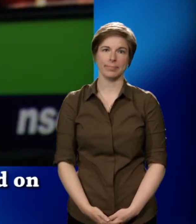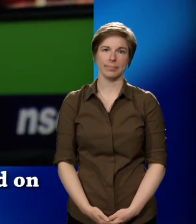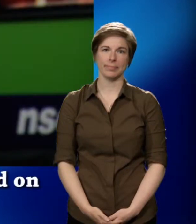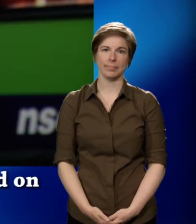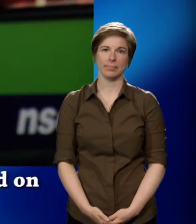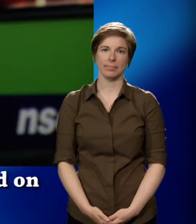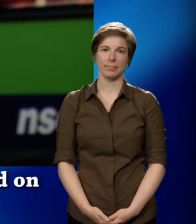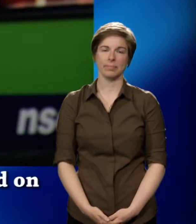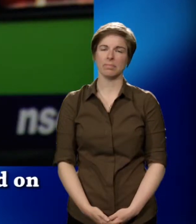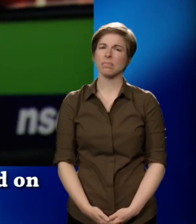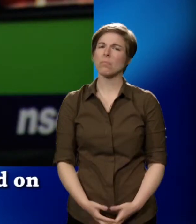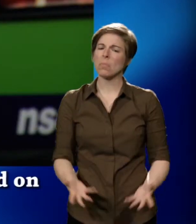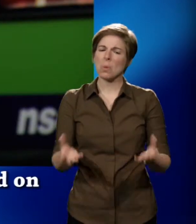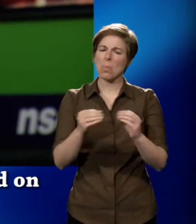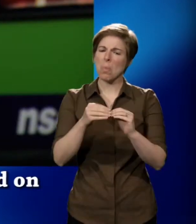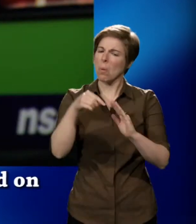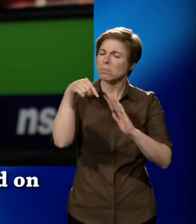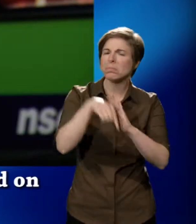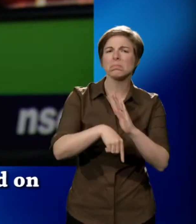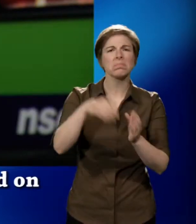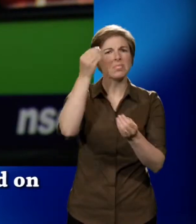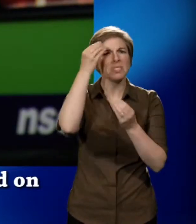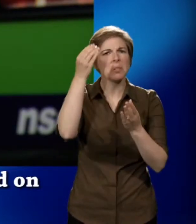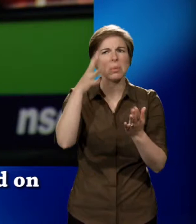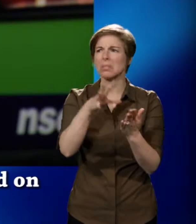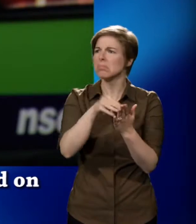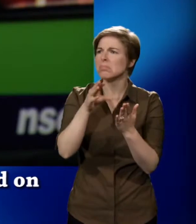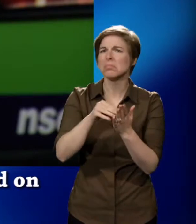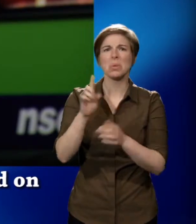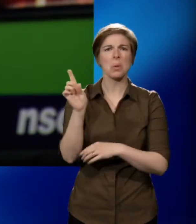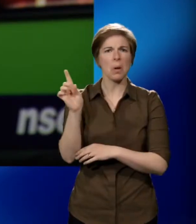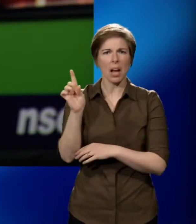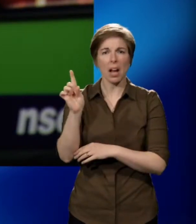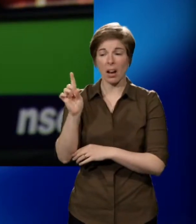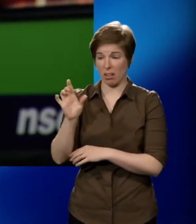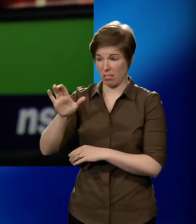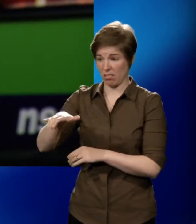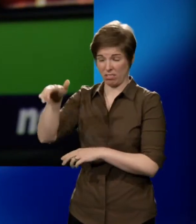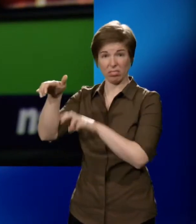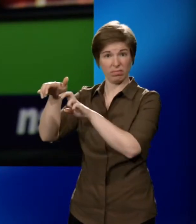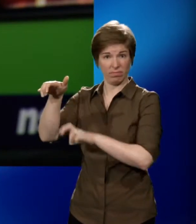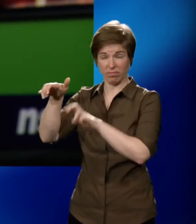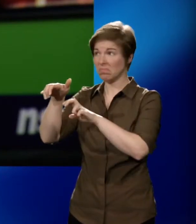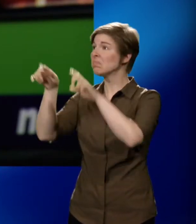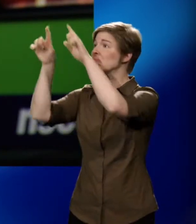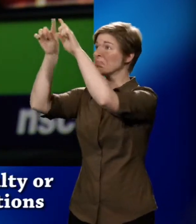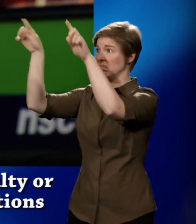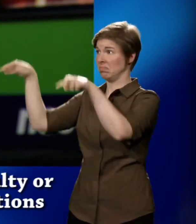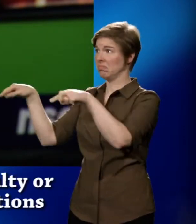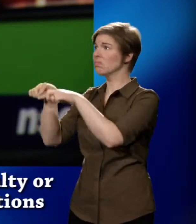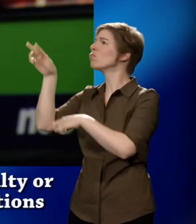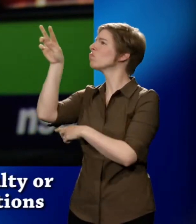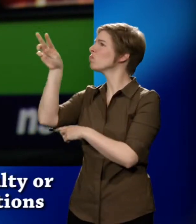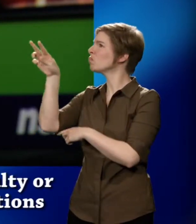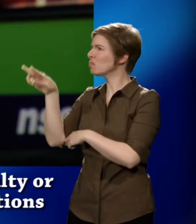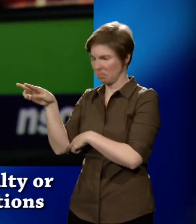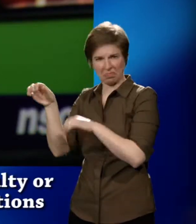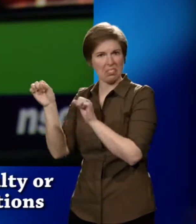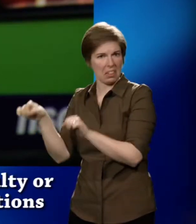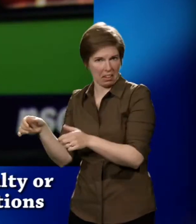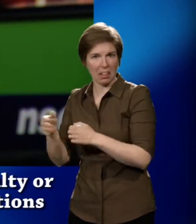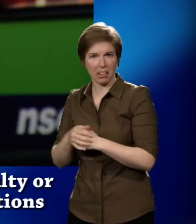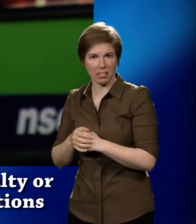People can find information posted on safety information stations, near the pull stations. Also, I encourage